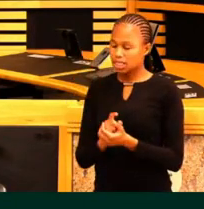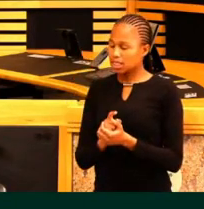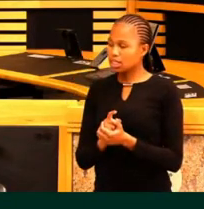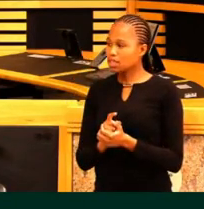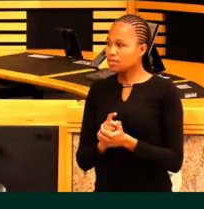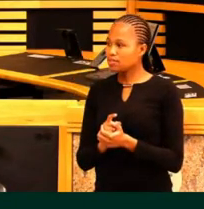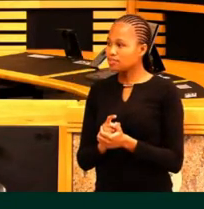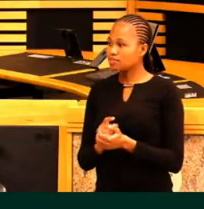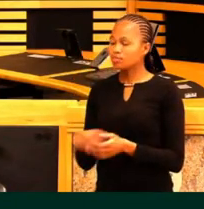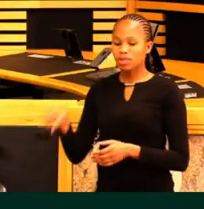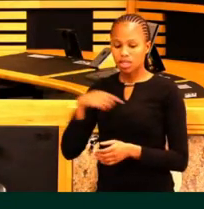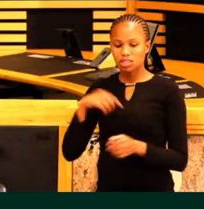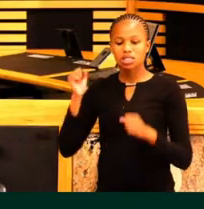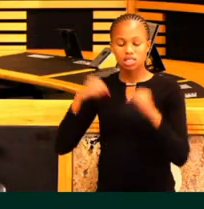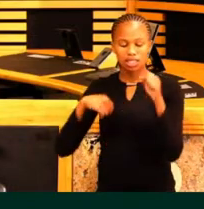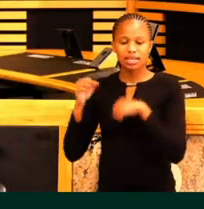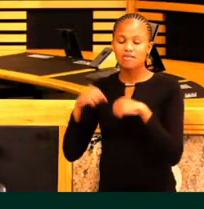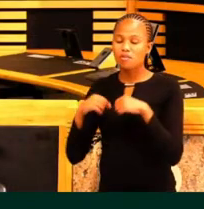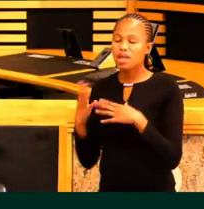foreign